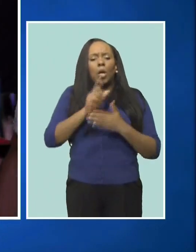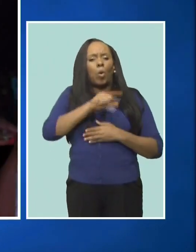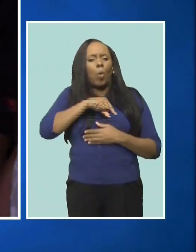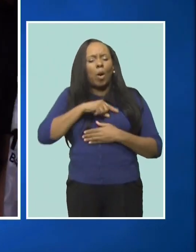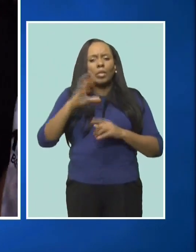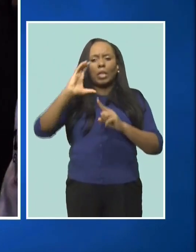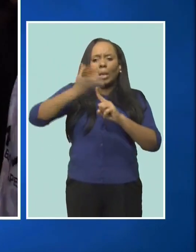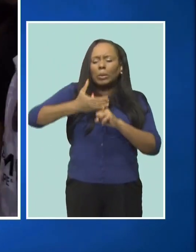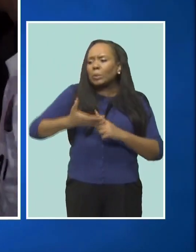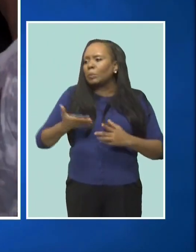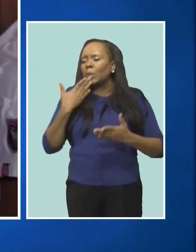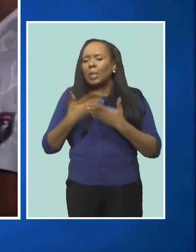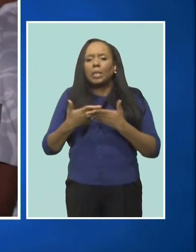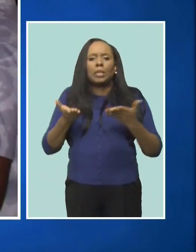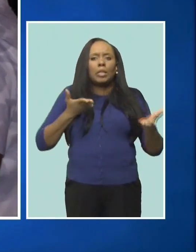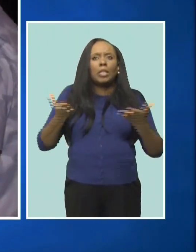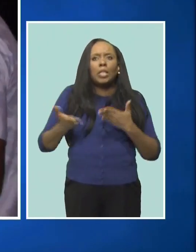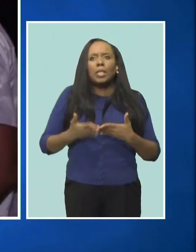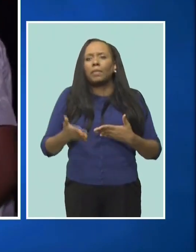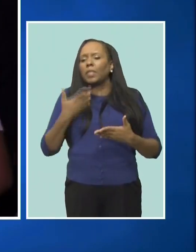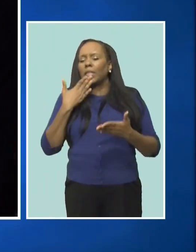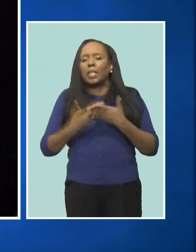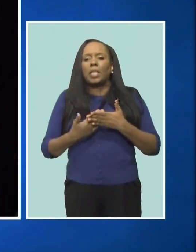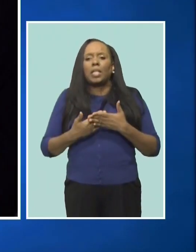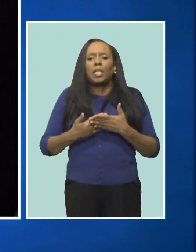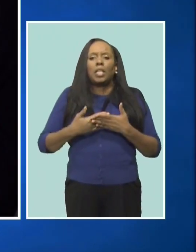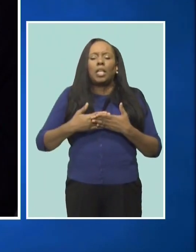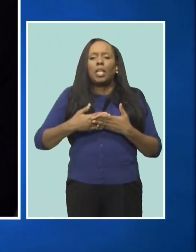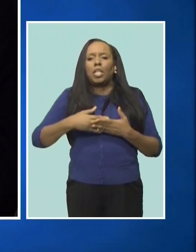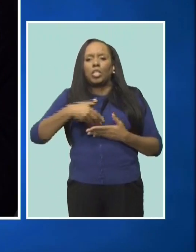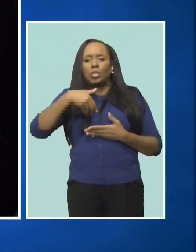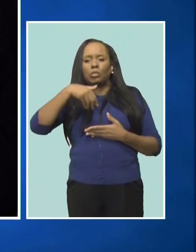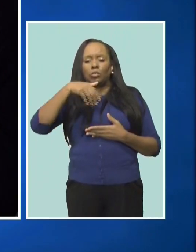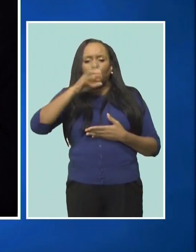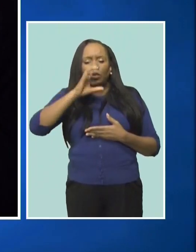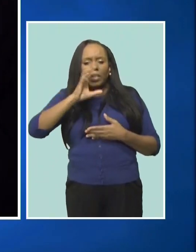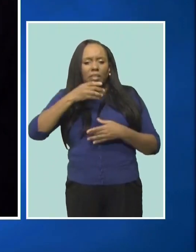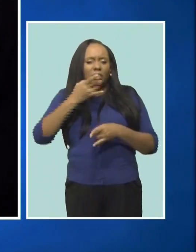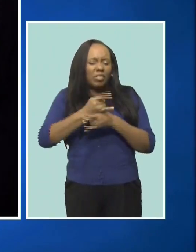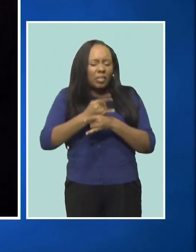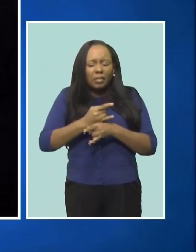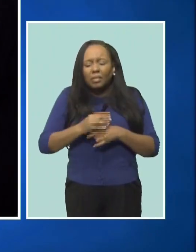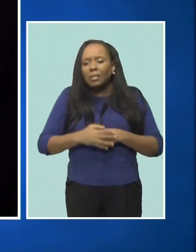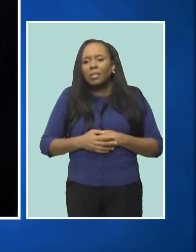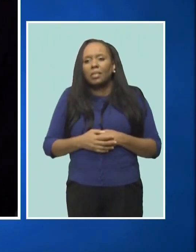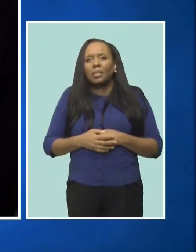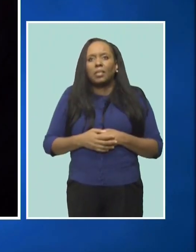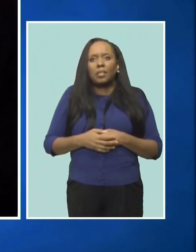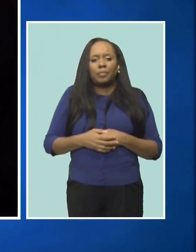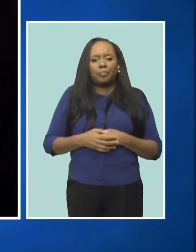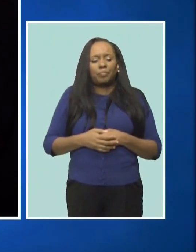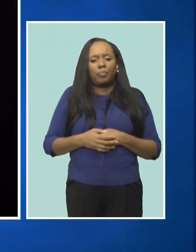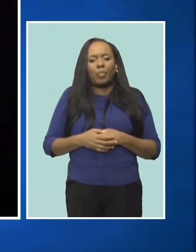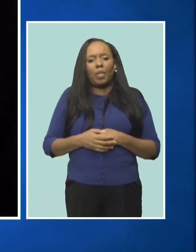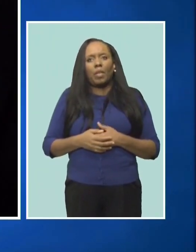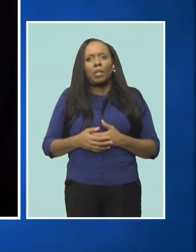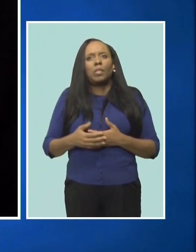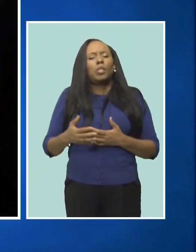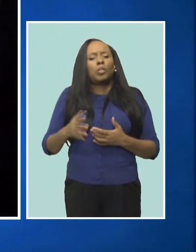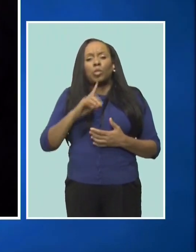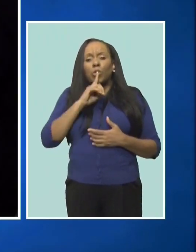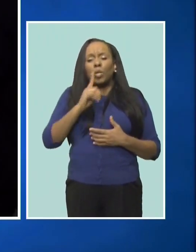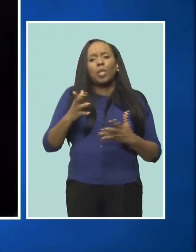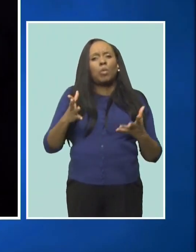quality service, premium drinks on the road, having a good time. We plan to put Barbados on the map when it comes to having vibes